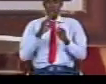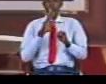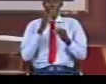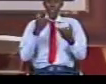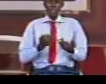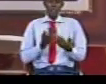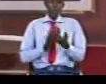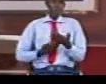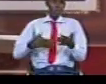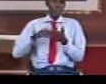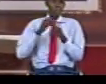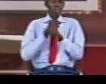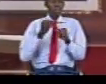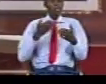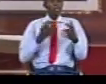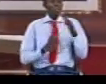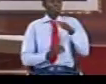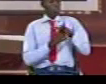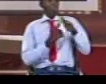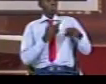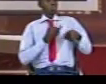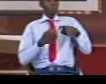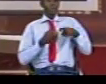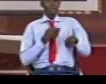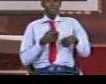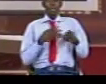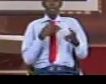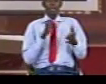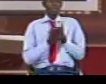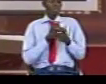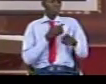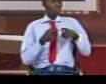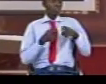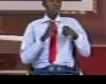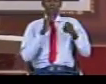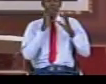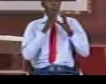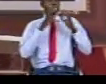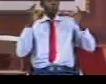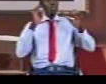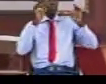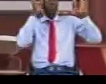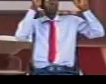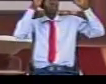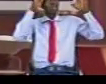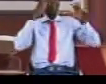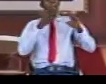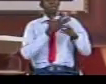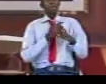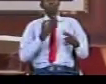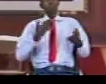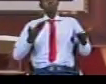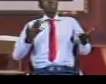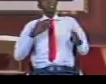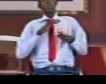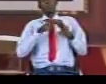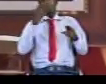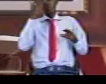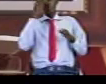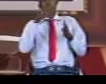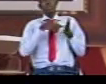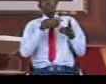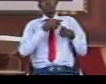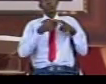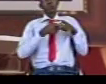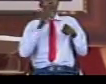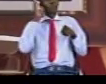then there's persecution, and the persecution is hurting and it's terrible. You don't say, well, I didn't know this will come, I didn't know it would